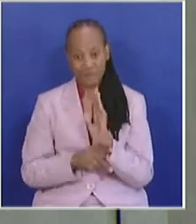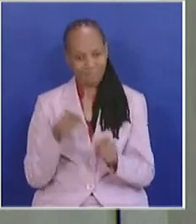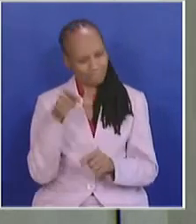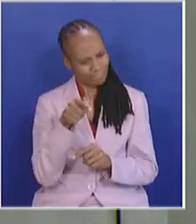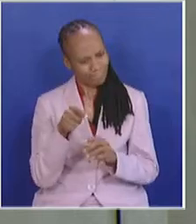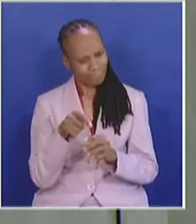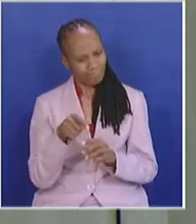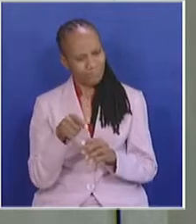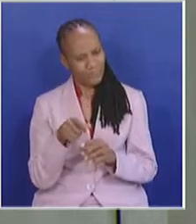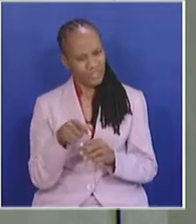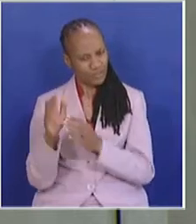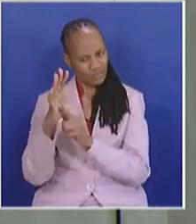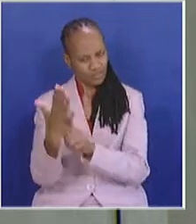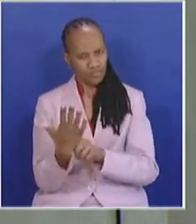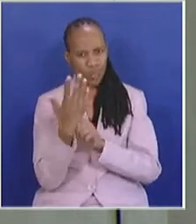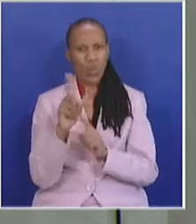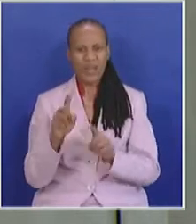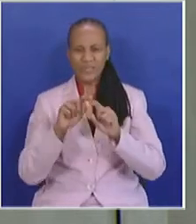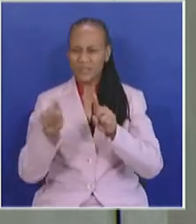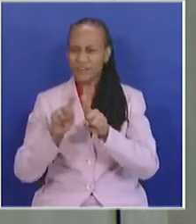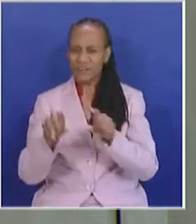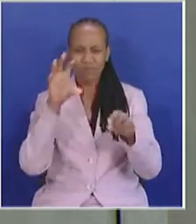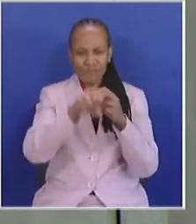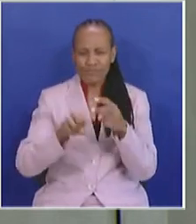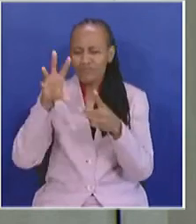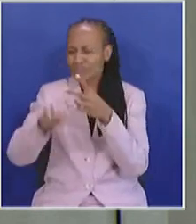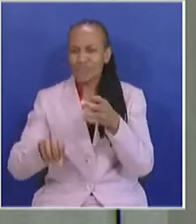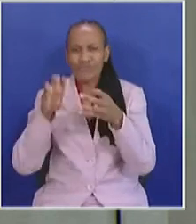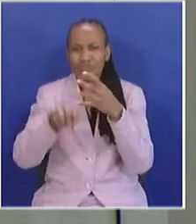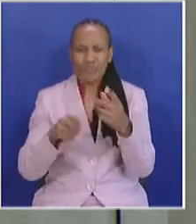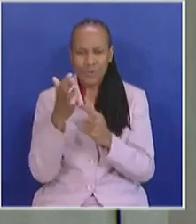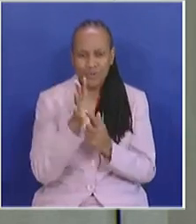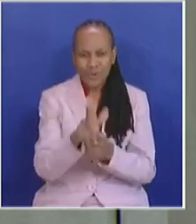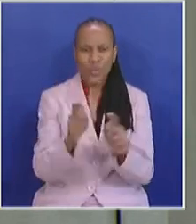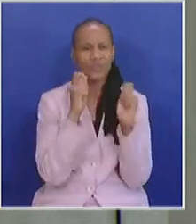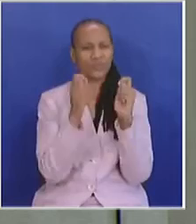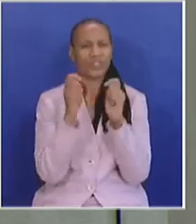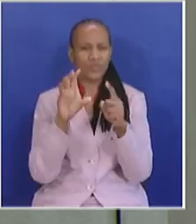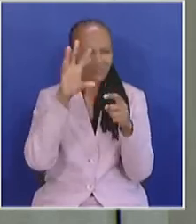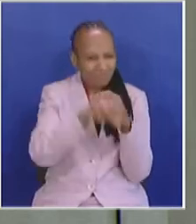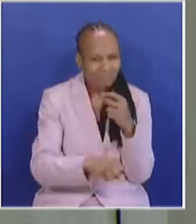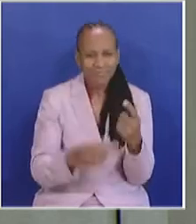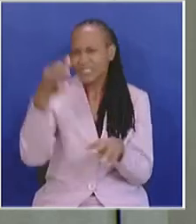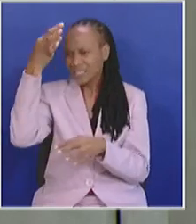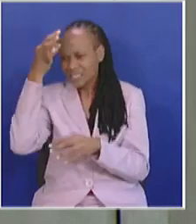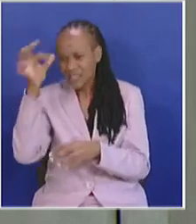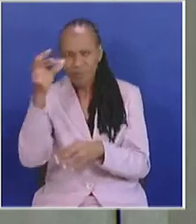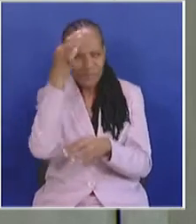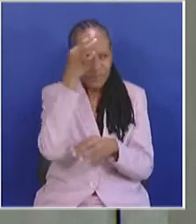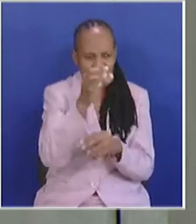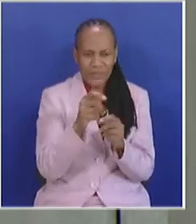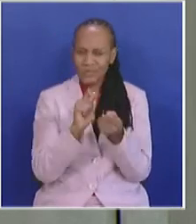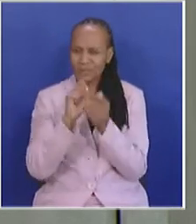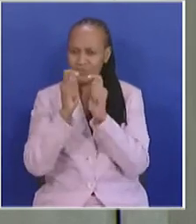has brought unprecedented levels of success in showcasing transport achievements and governance of the transport